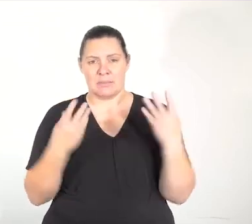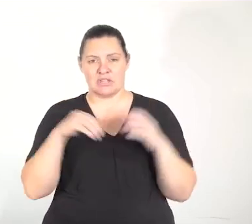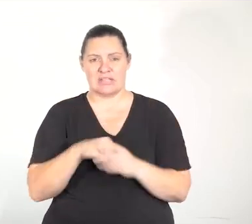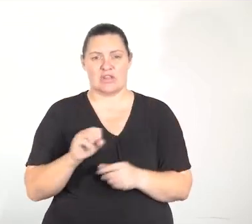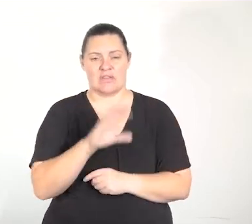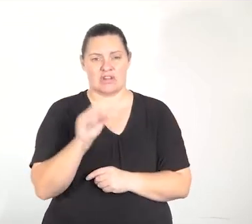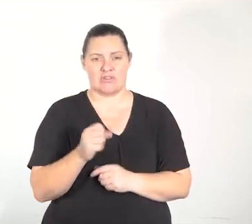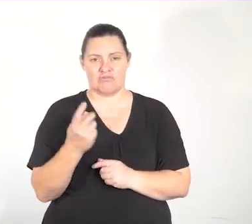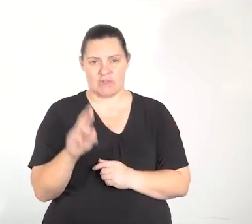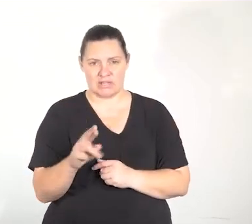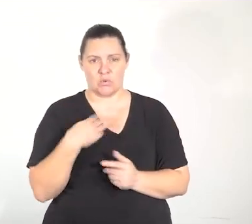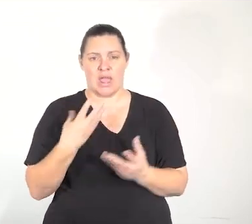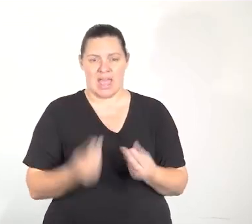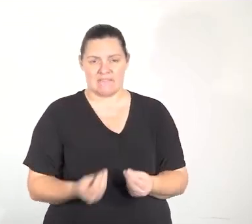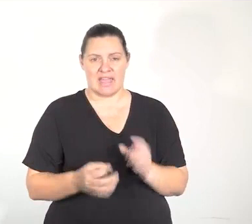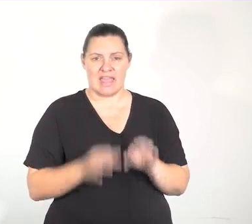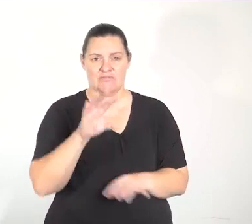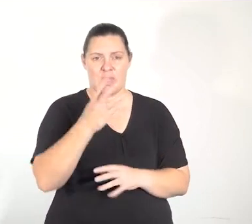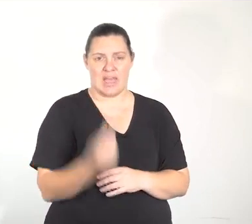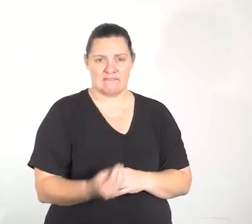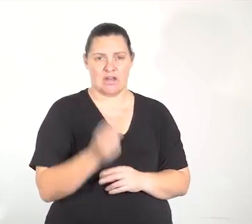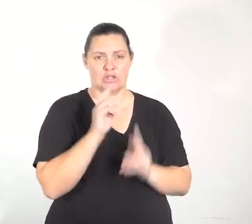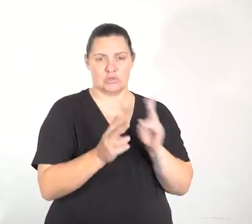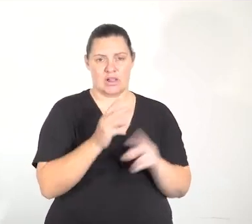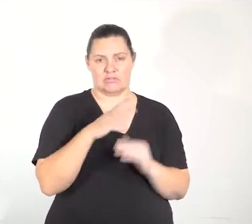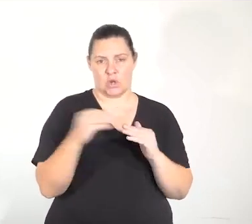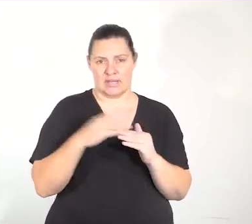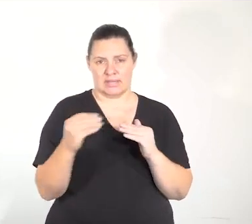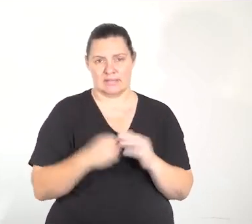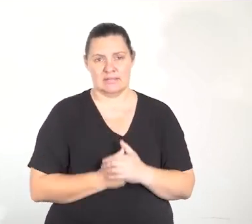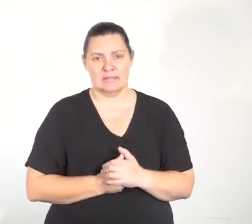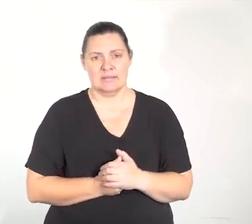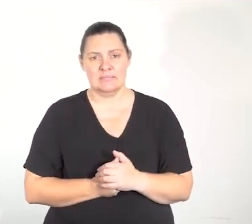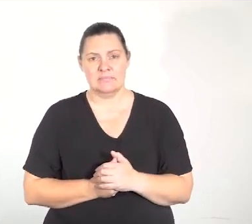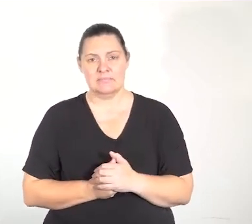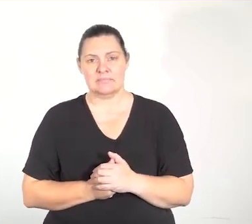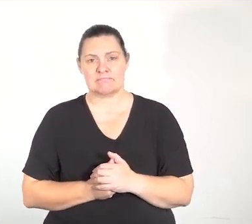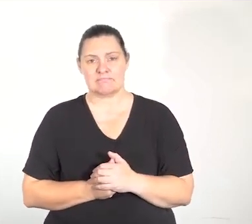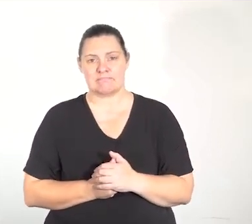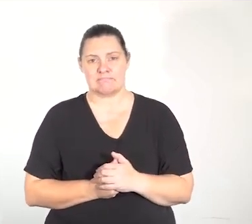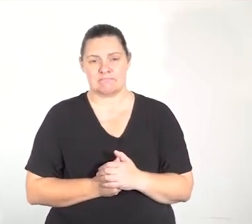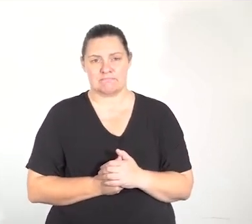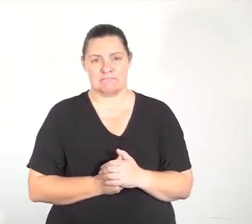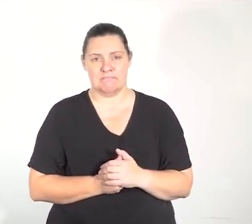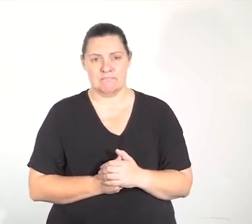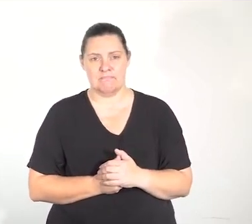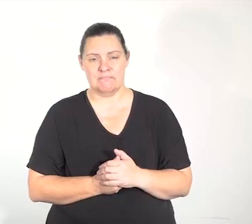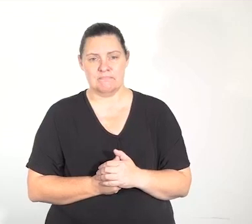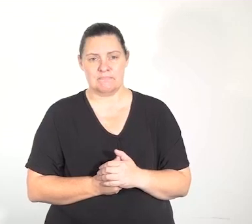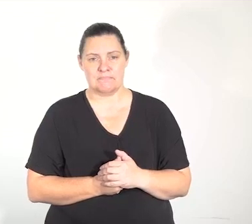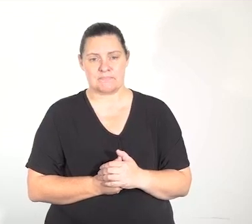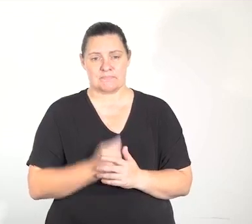in South African rands will you have if you have $12? So we find the amount of rands as